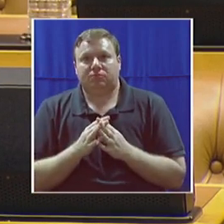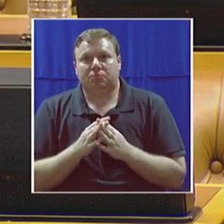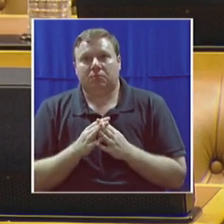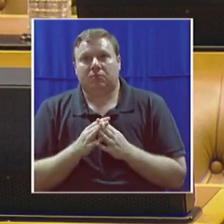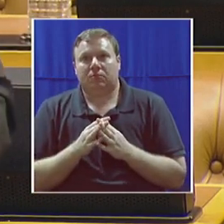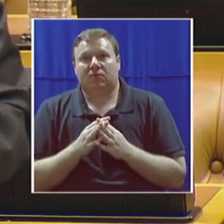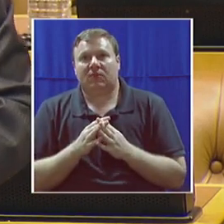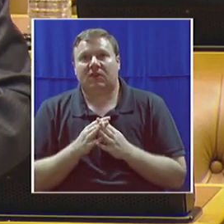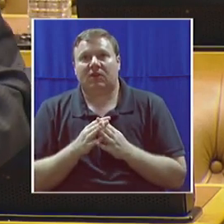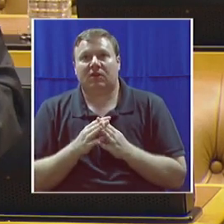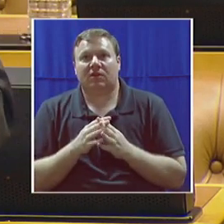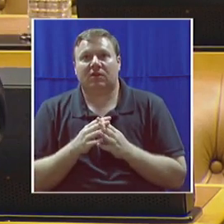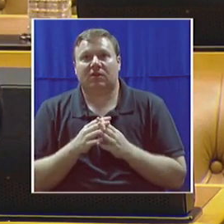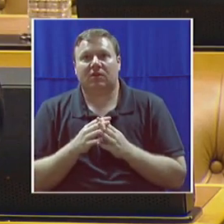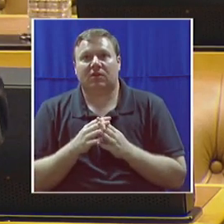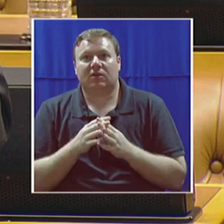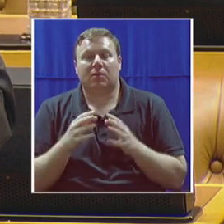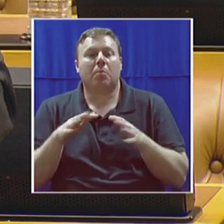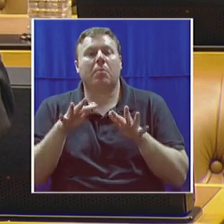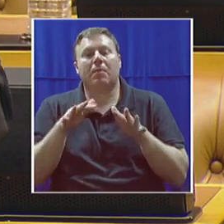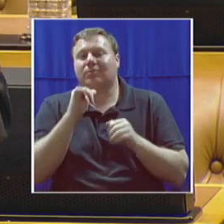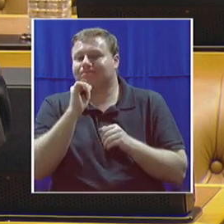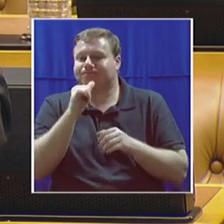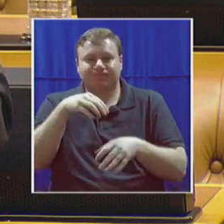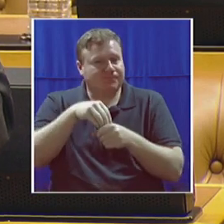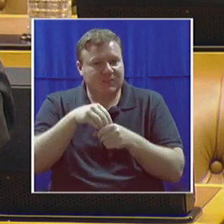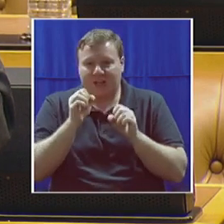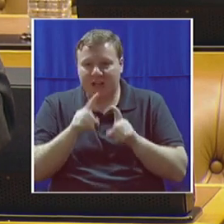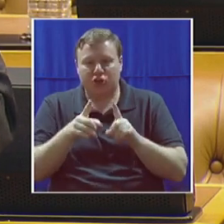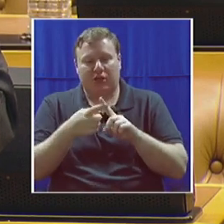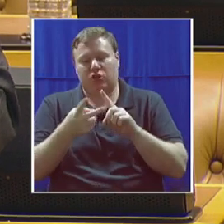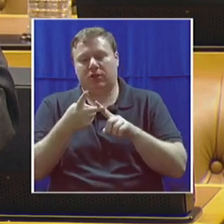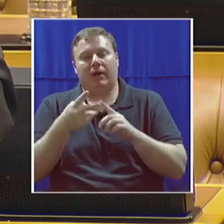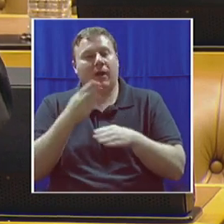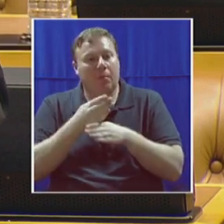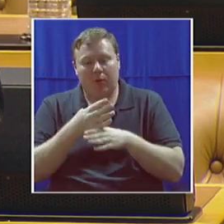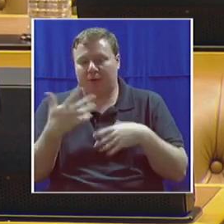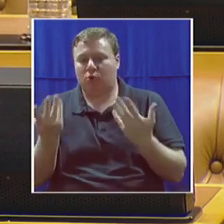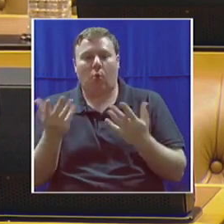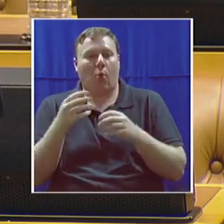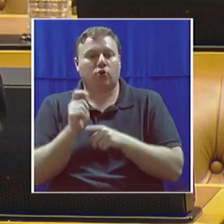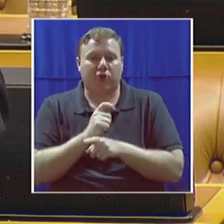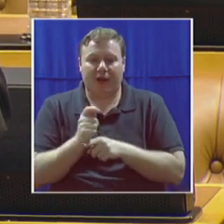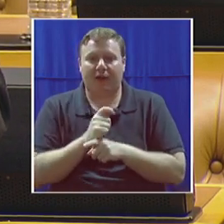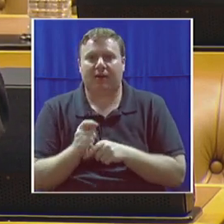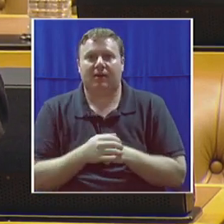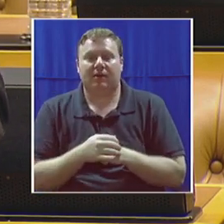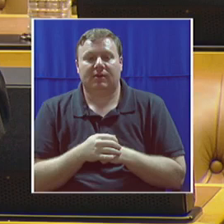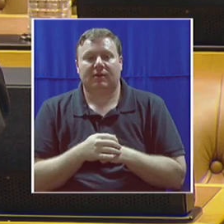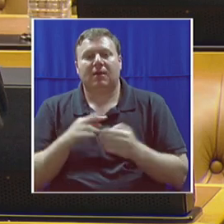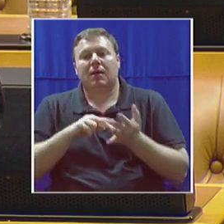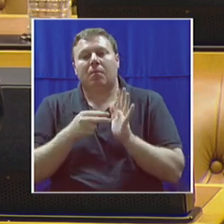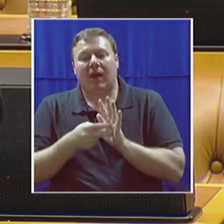education um employment or training we call them the need our plans are based on the observations